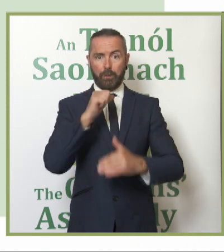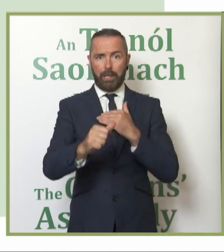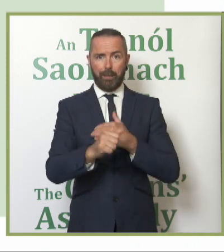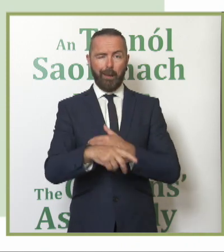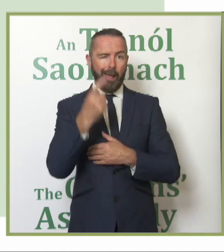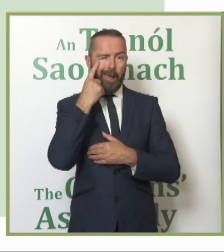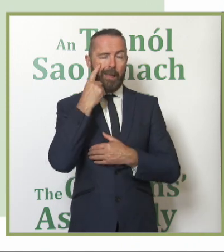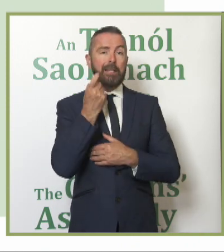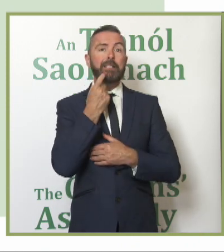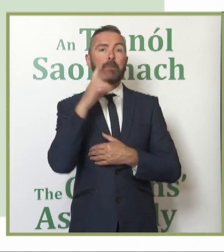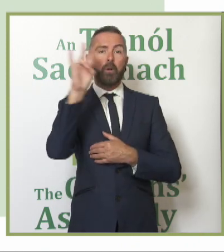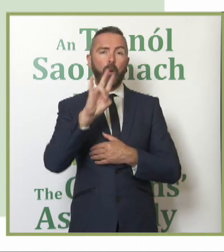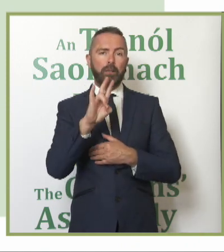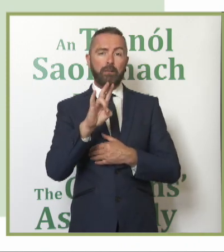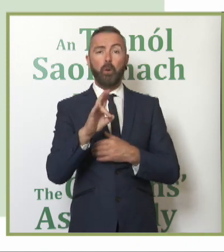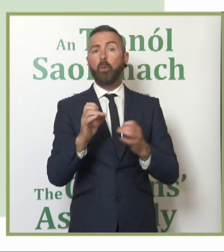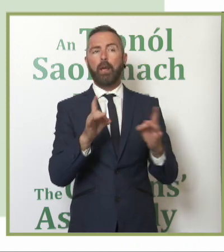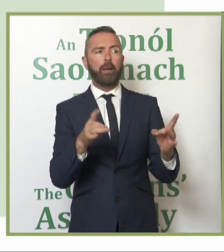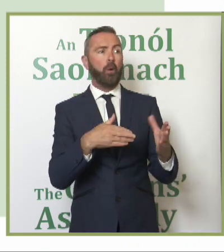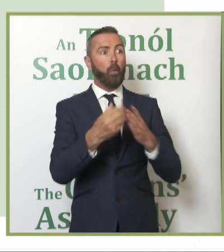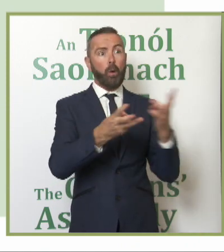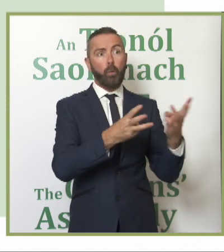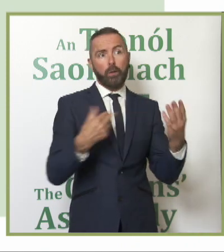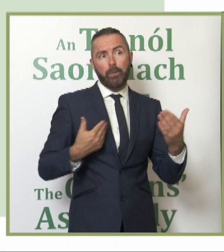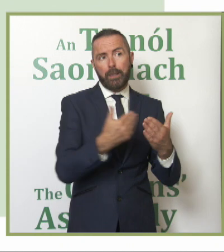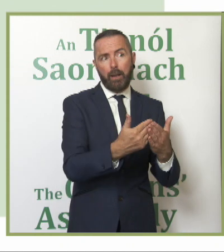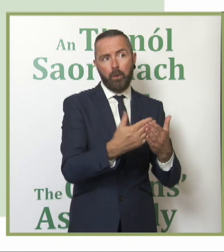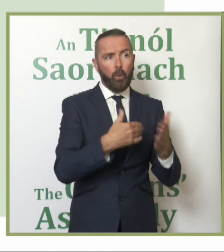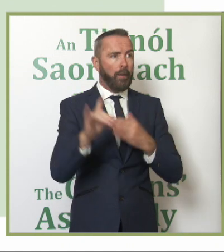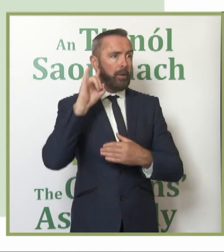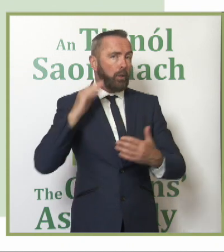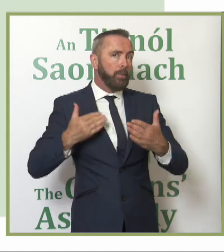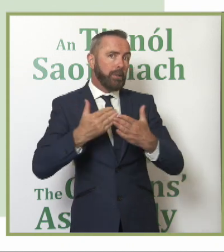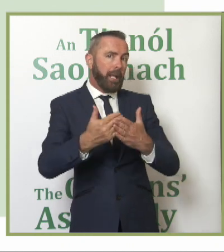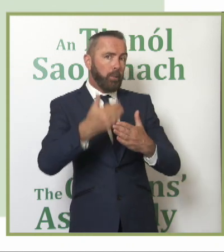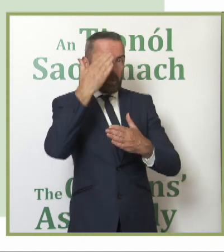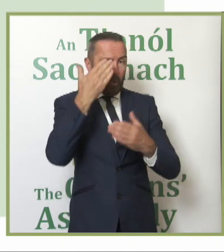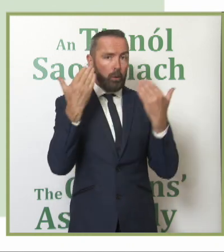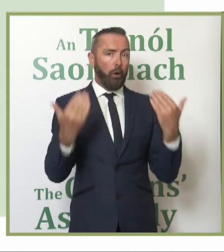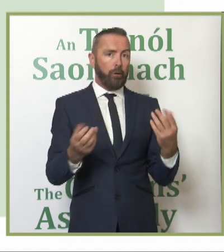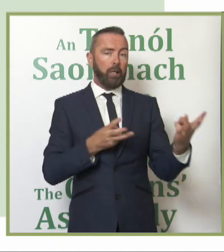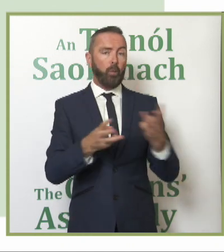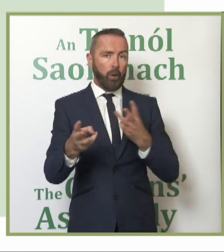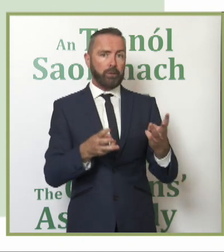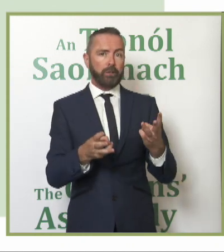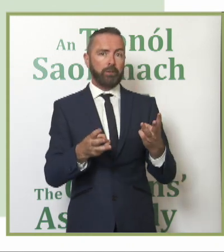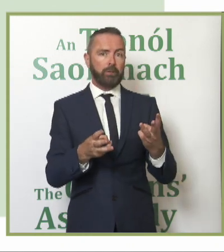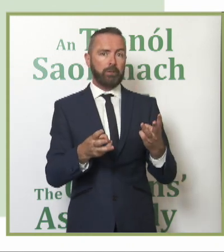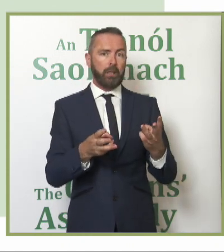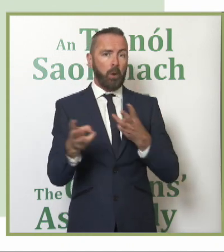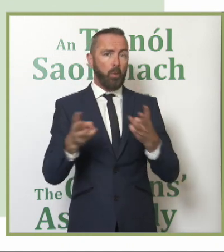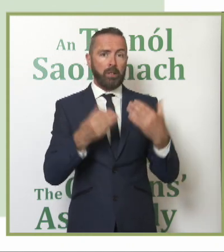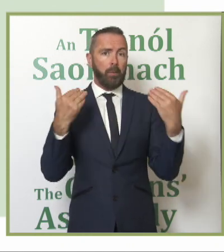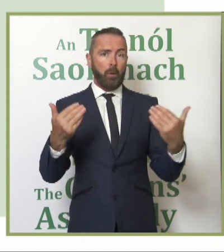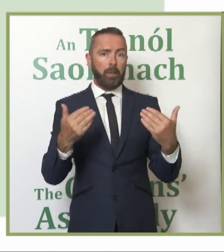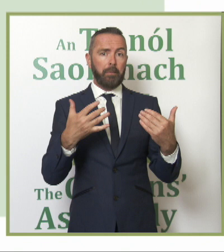questions. What works? What have you heard in the course of your proceedings from speakers that you know currently works? It may be happening right across